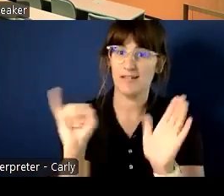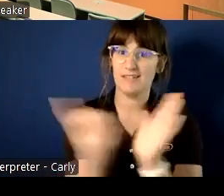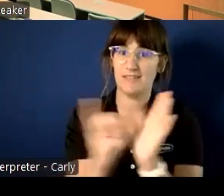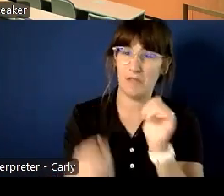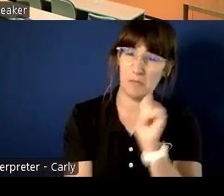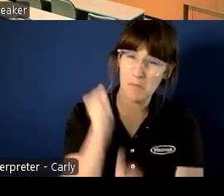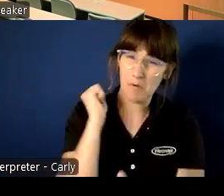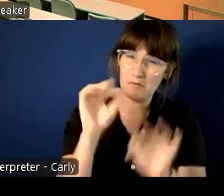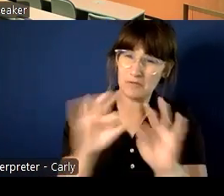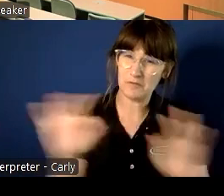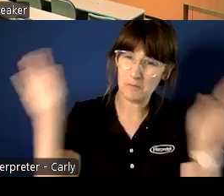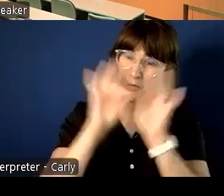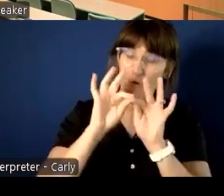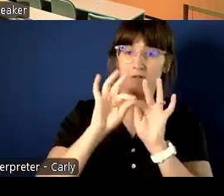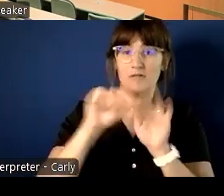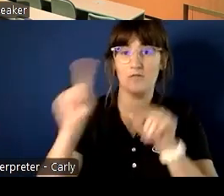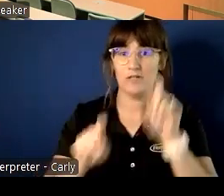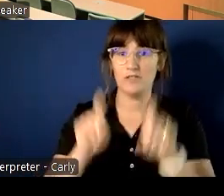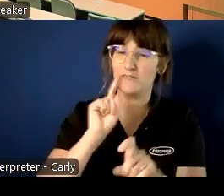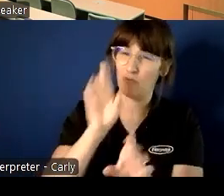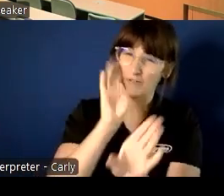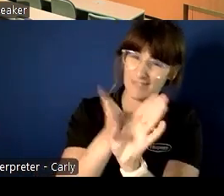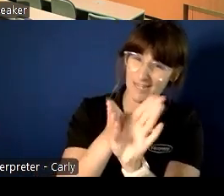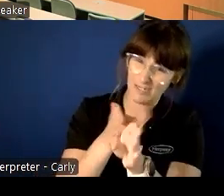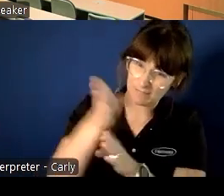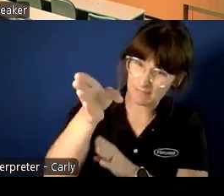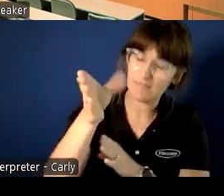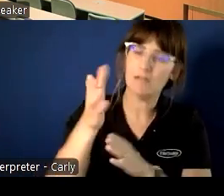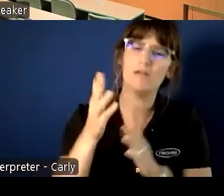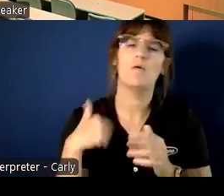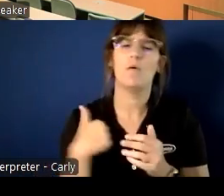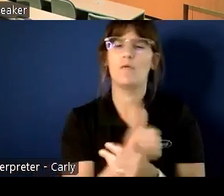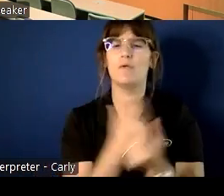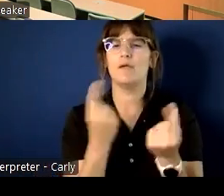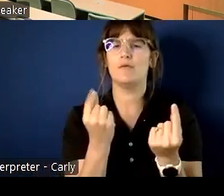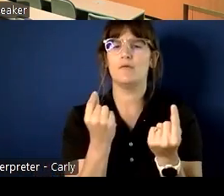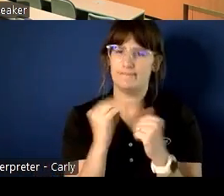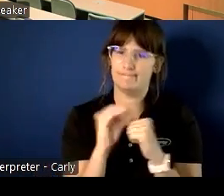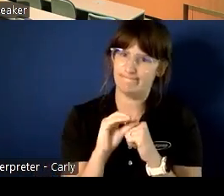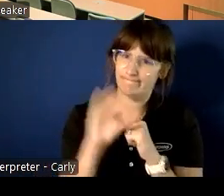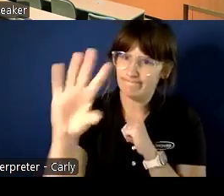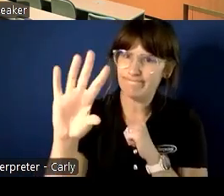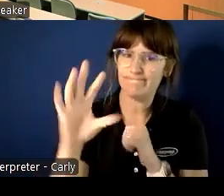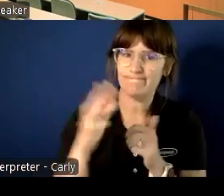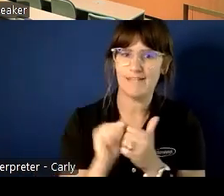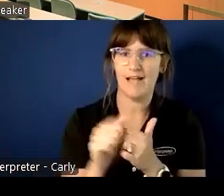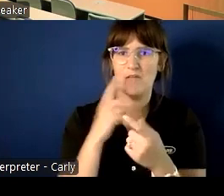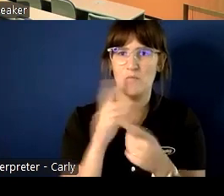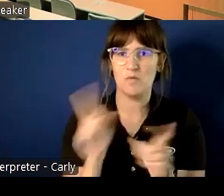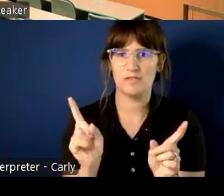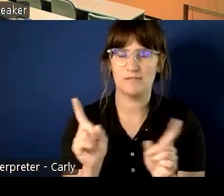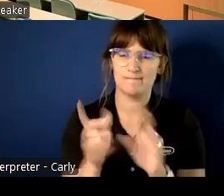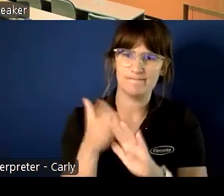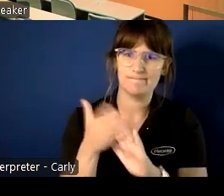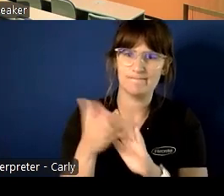questions in the field of psychiatry, what can we do to try to influence how this works? Or do we just